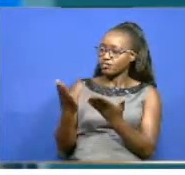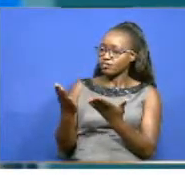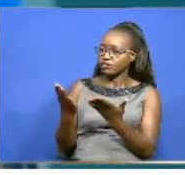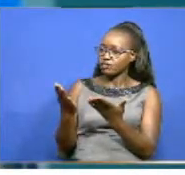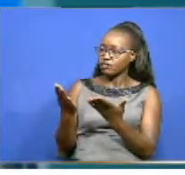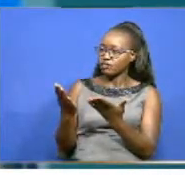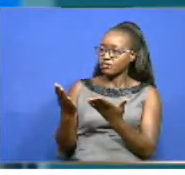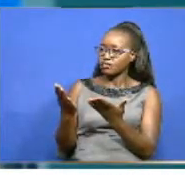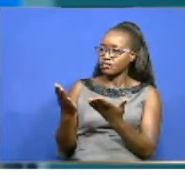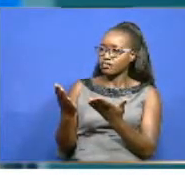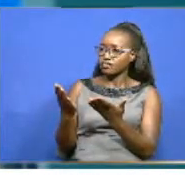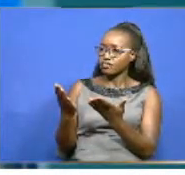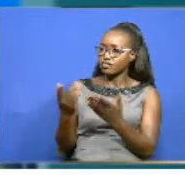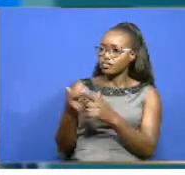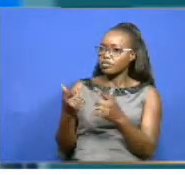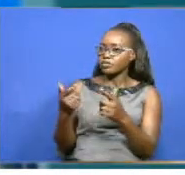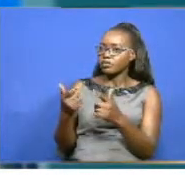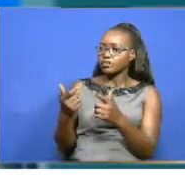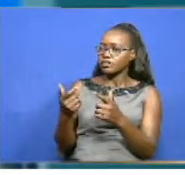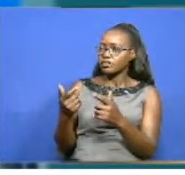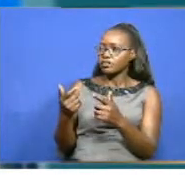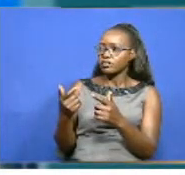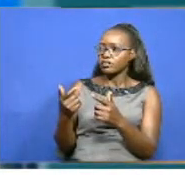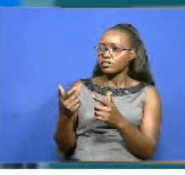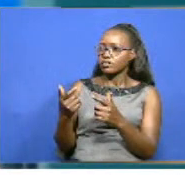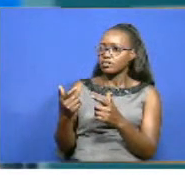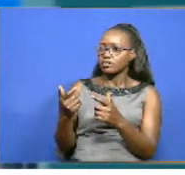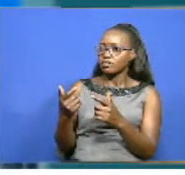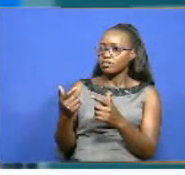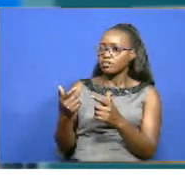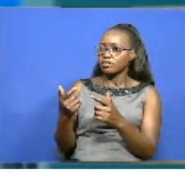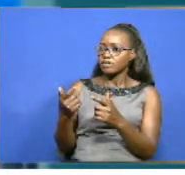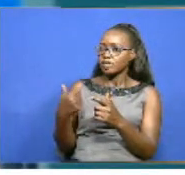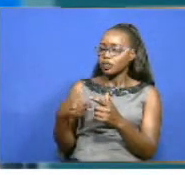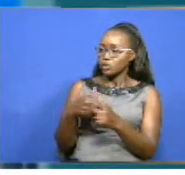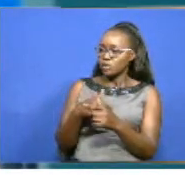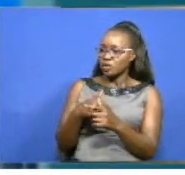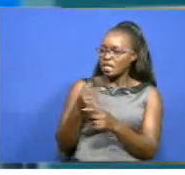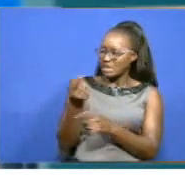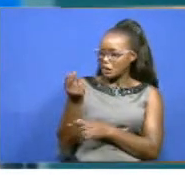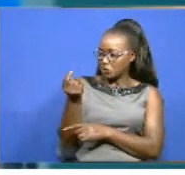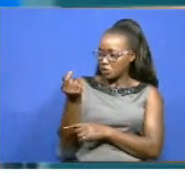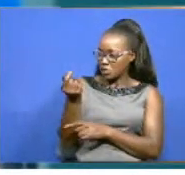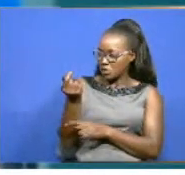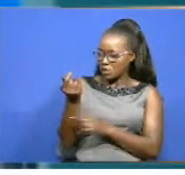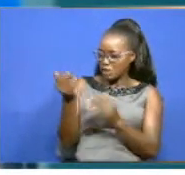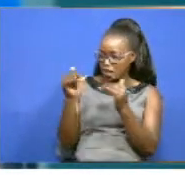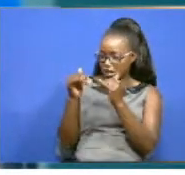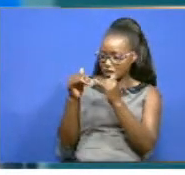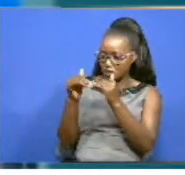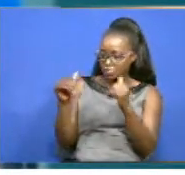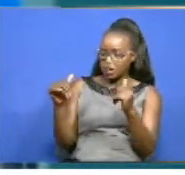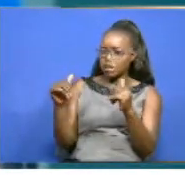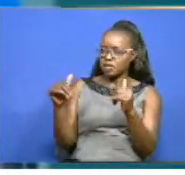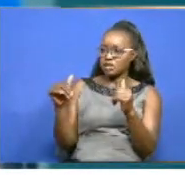looked at from an angle to say that we are at a very small space, we are not on a